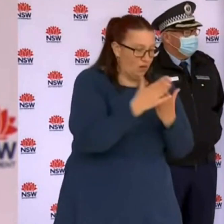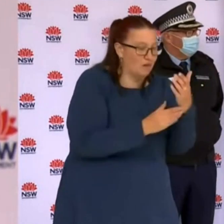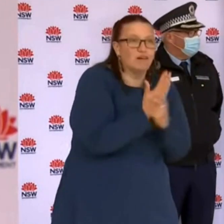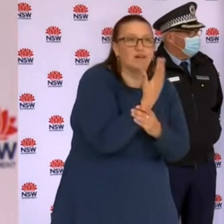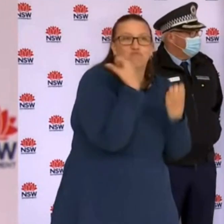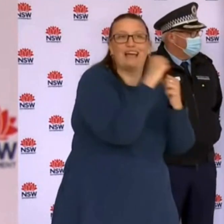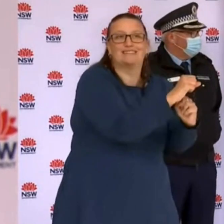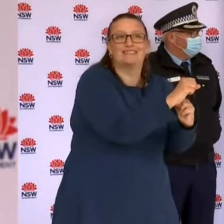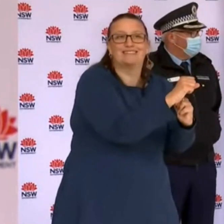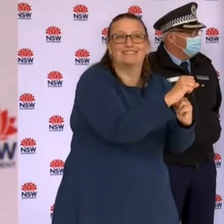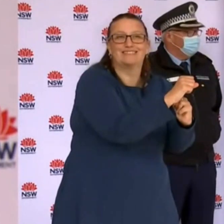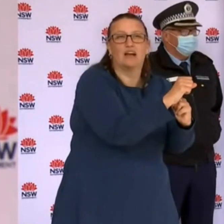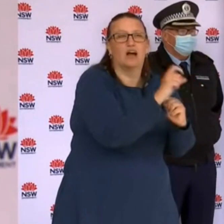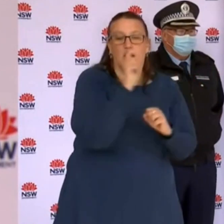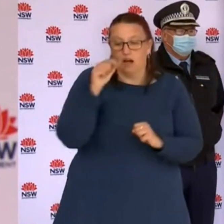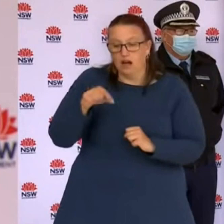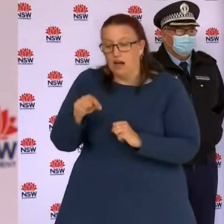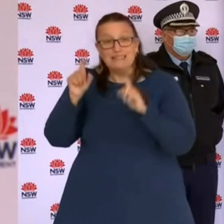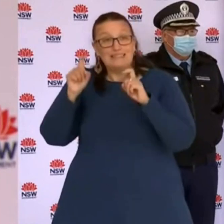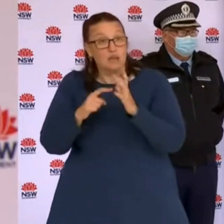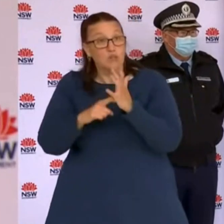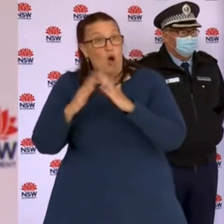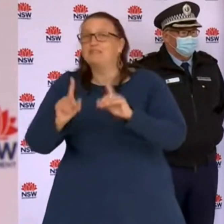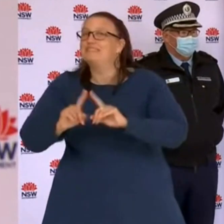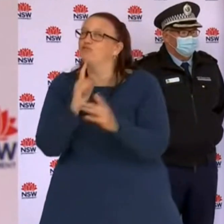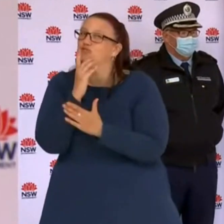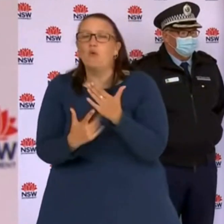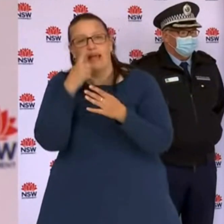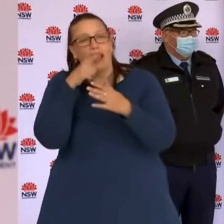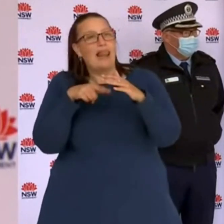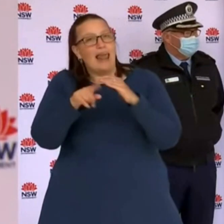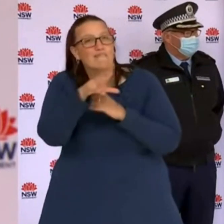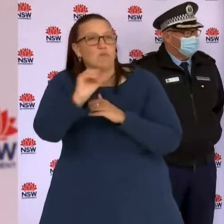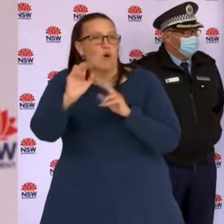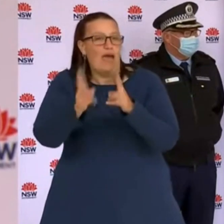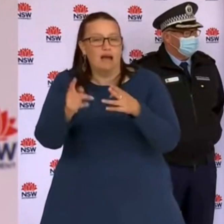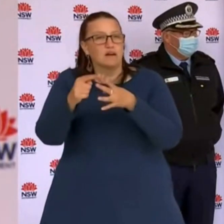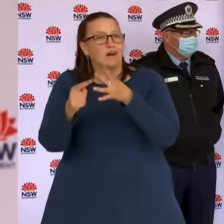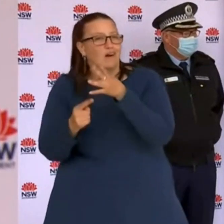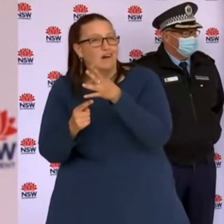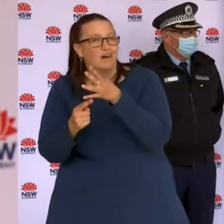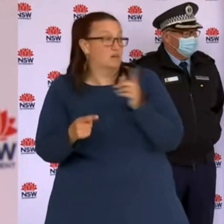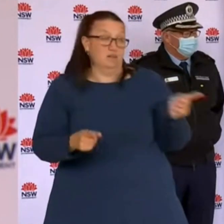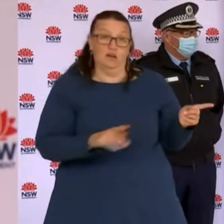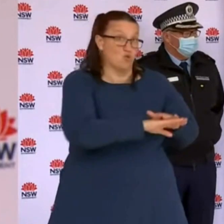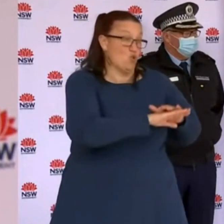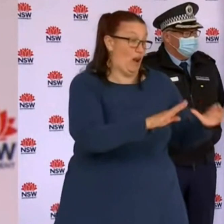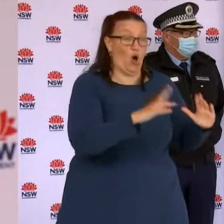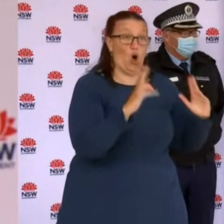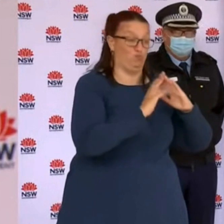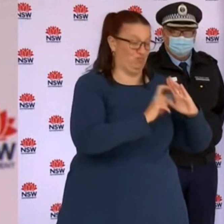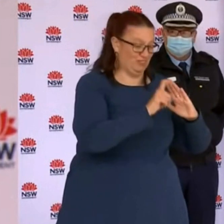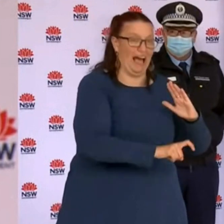level for close contacts than the stay at home. But for the stay at home, we're permitting you to go out, but really we're asking